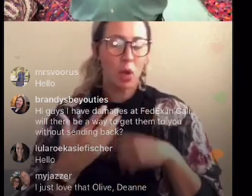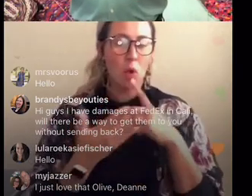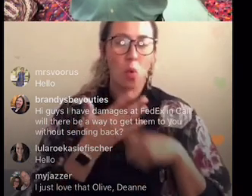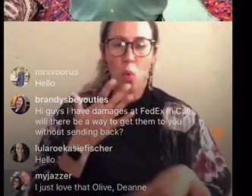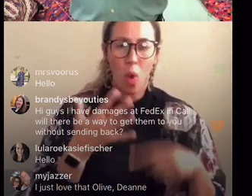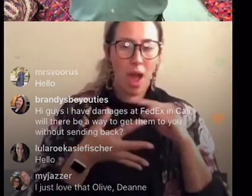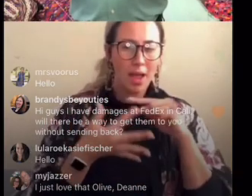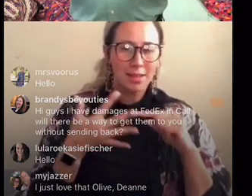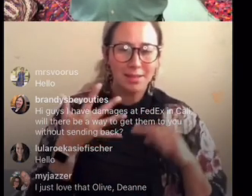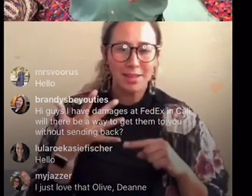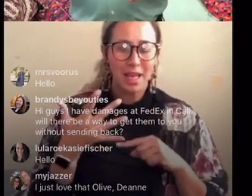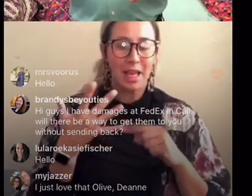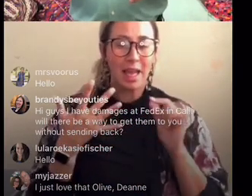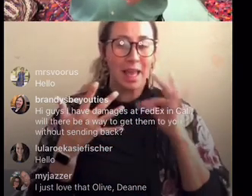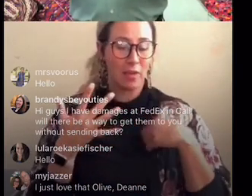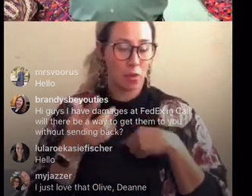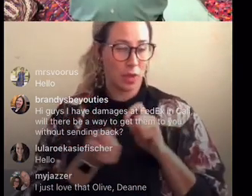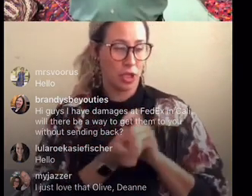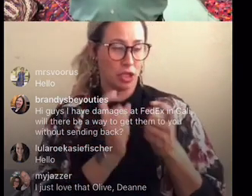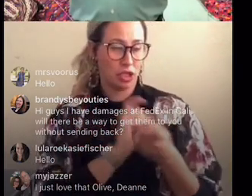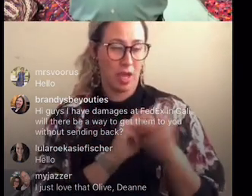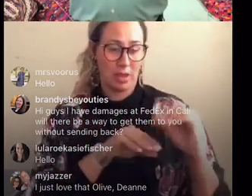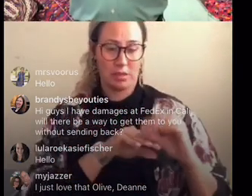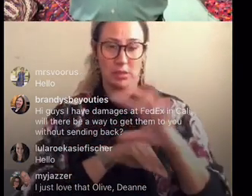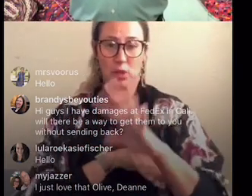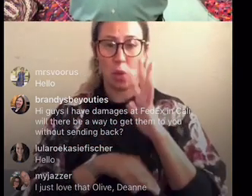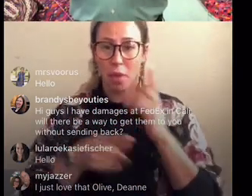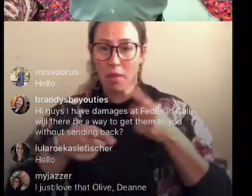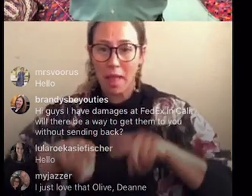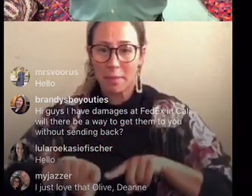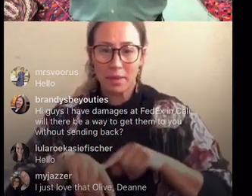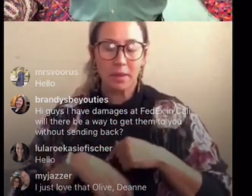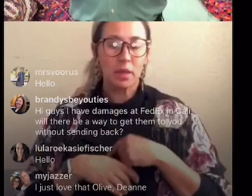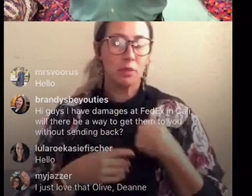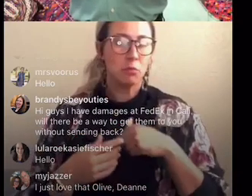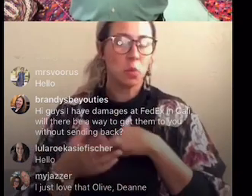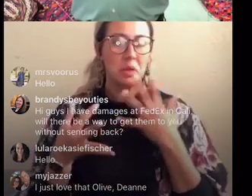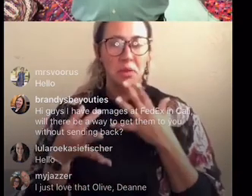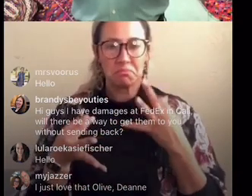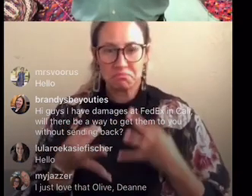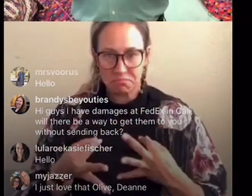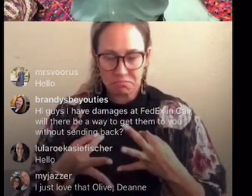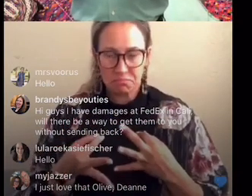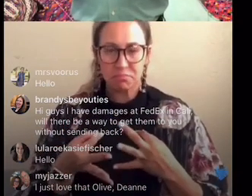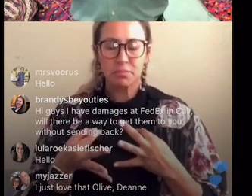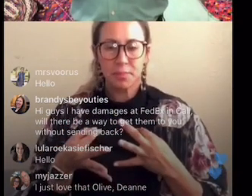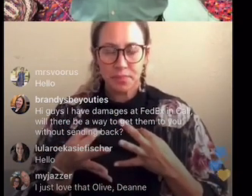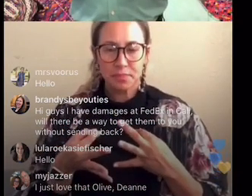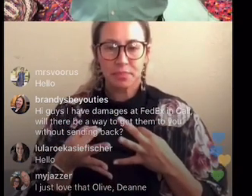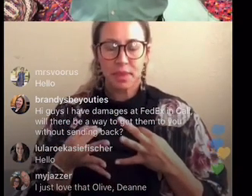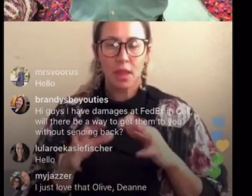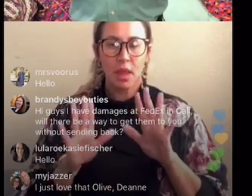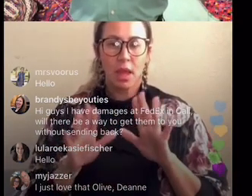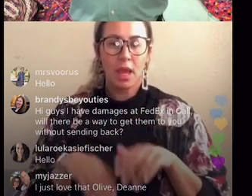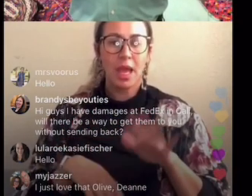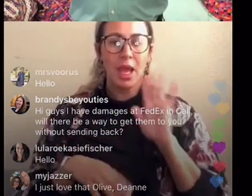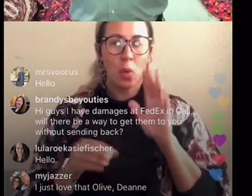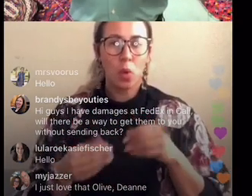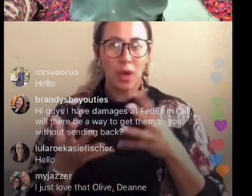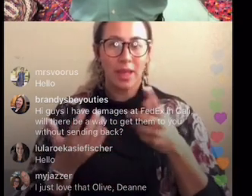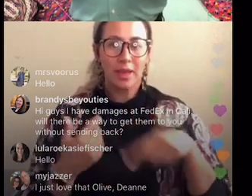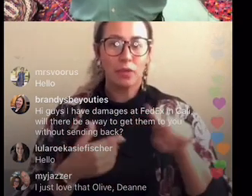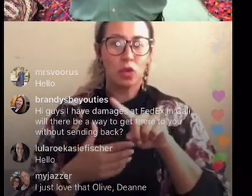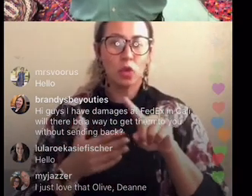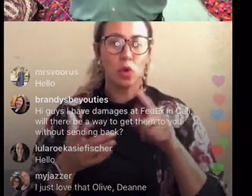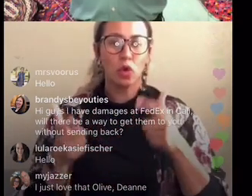implications would it have if we made this change? And what we decided is what the implication is it will give you greater